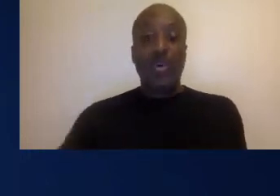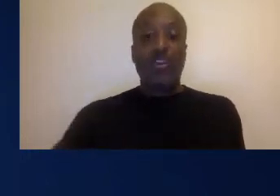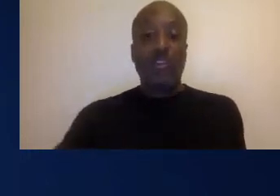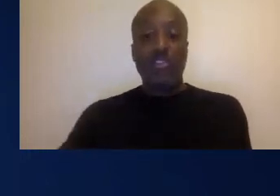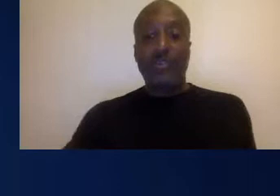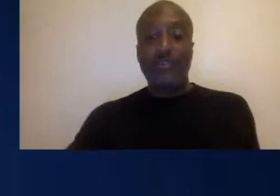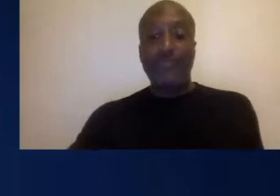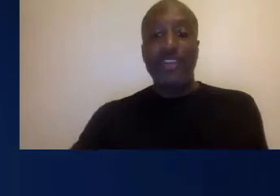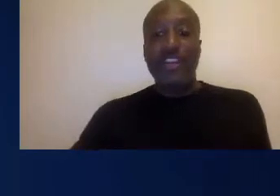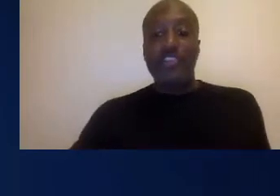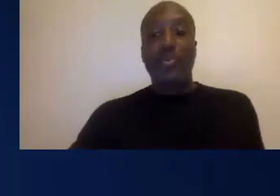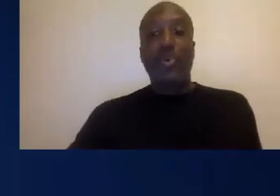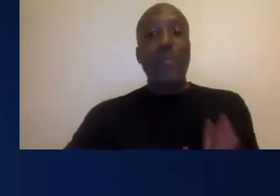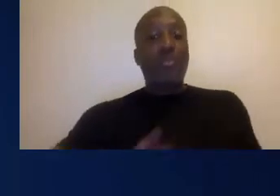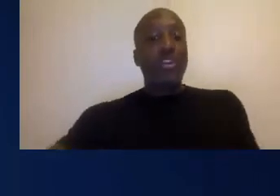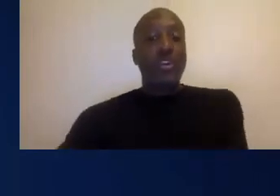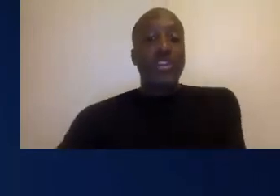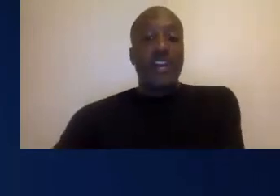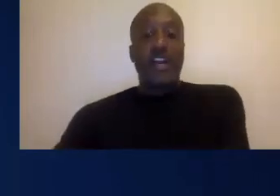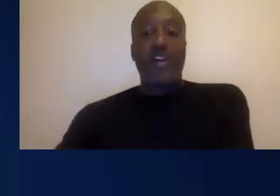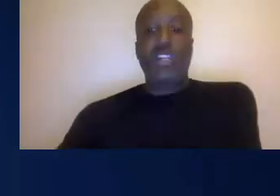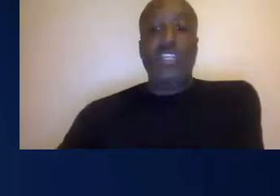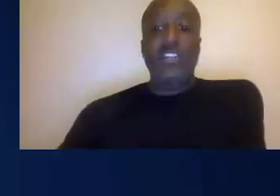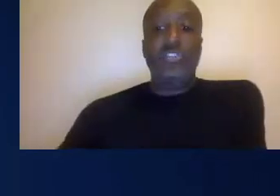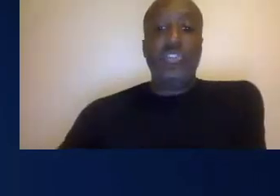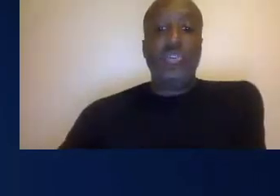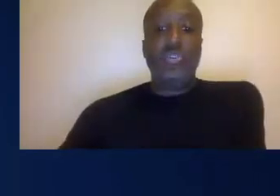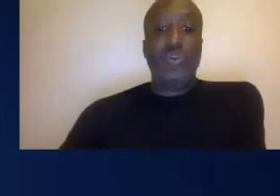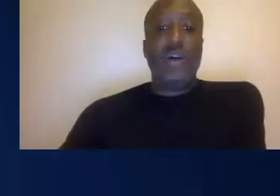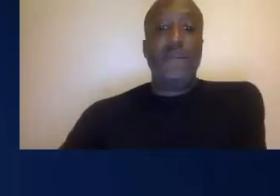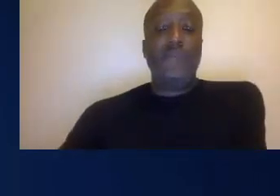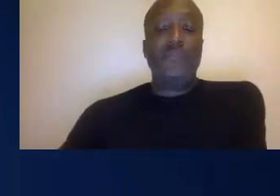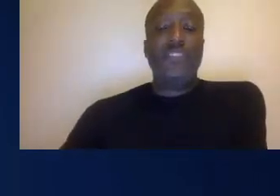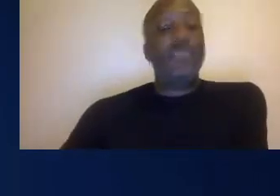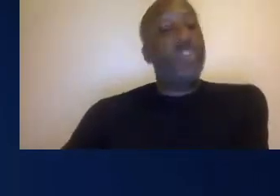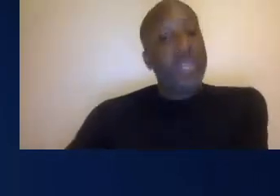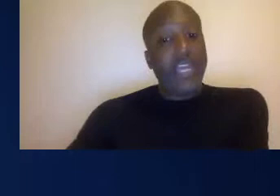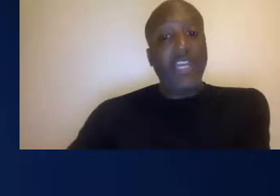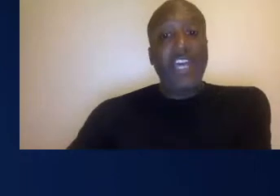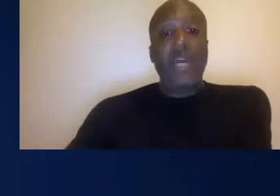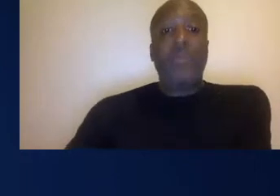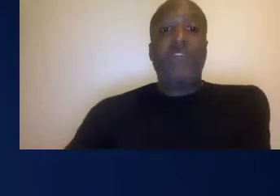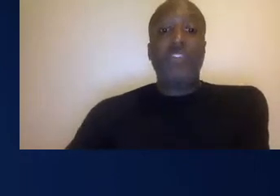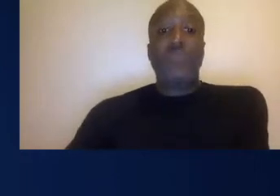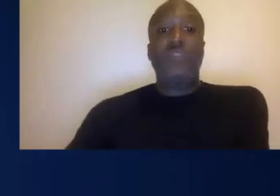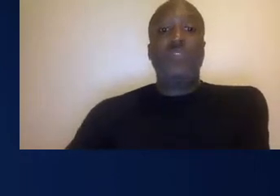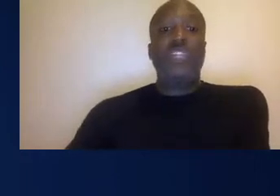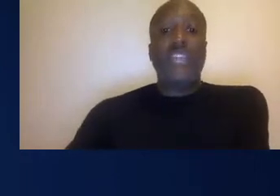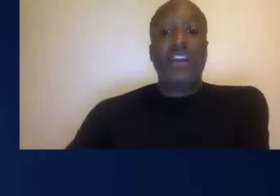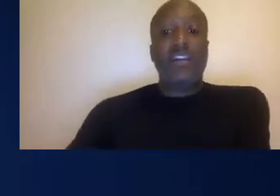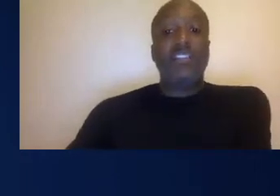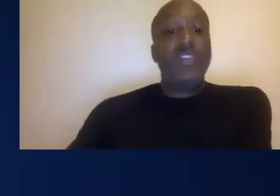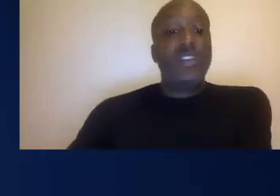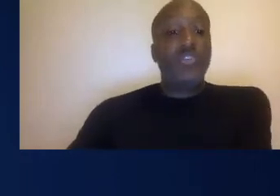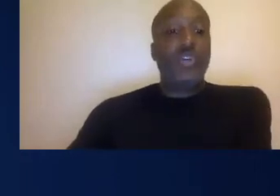keep going further. So while people are doing that, I want to get into some Q&A. But first, I want to really